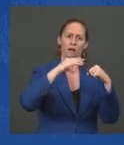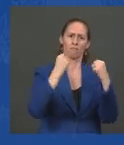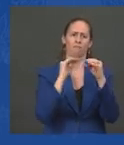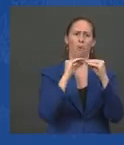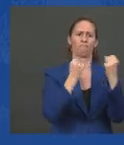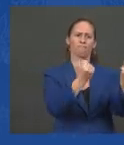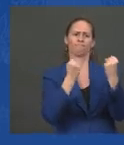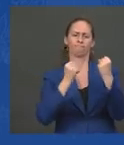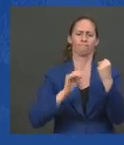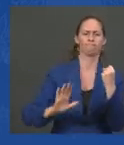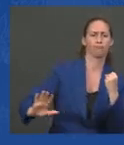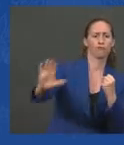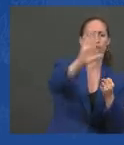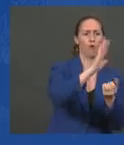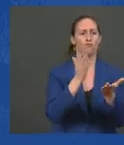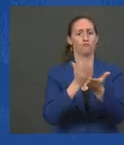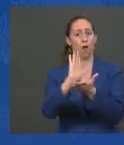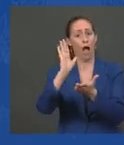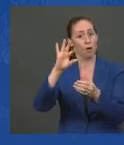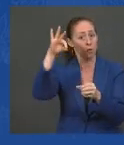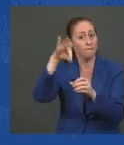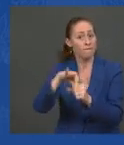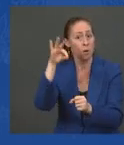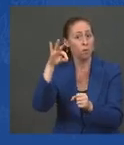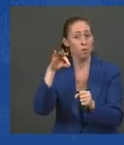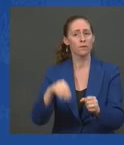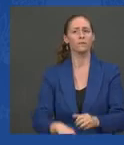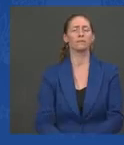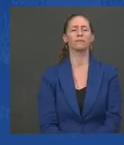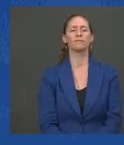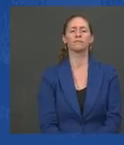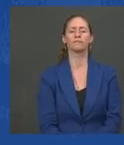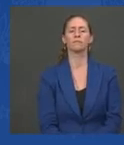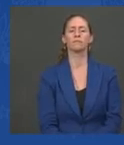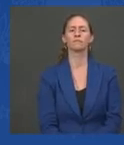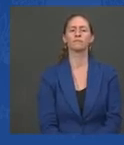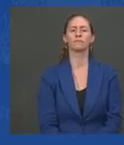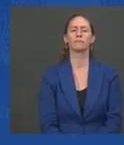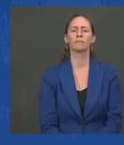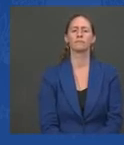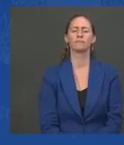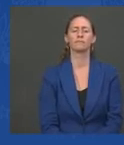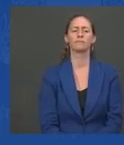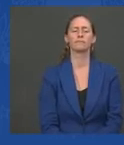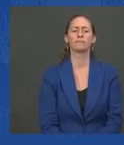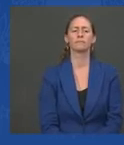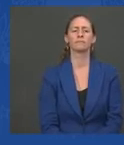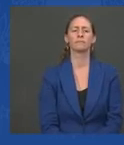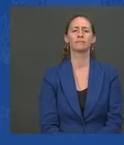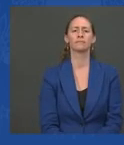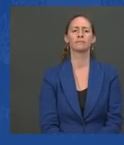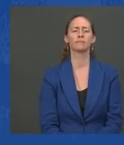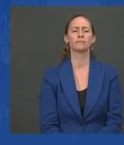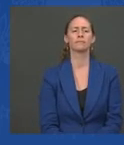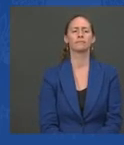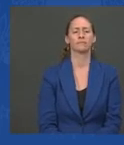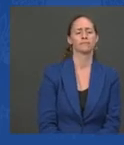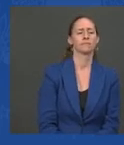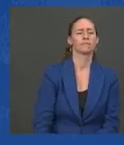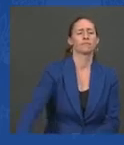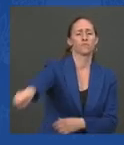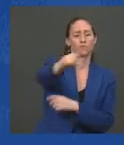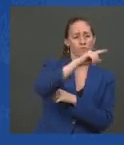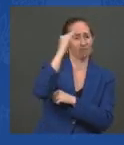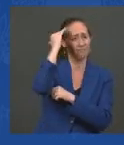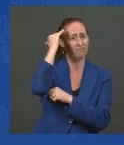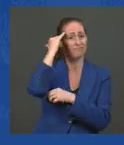right to vote. And as we all know, in 2013, the